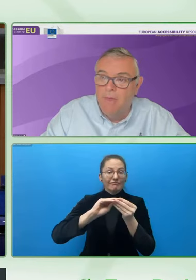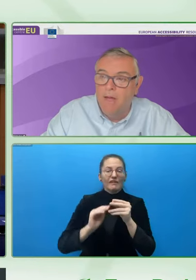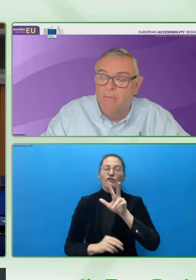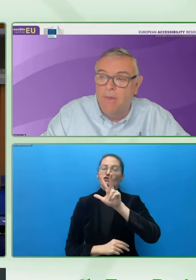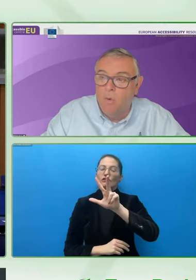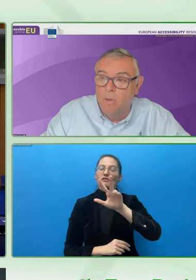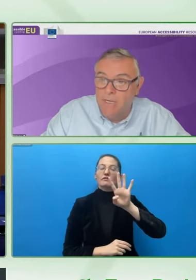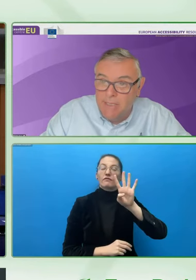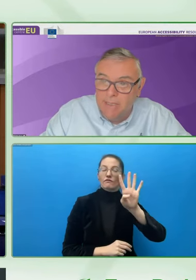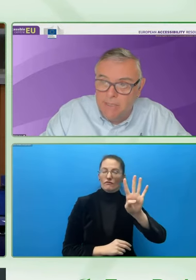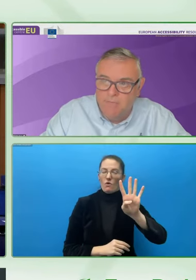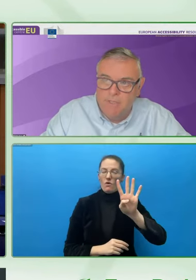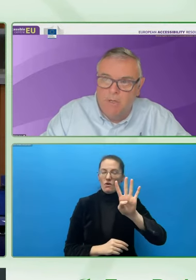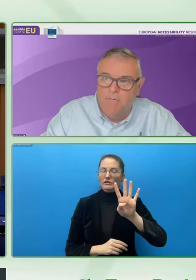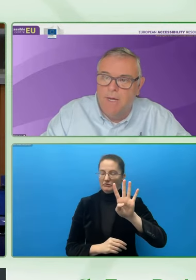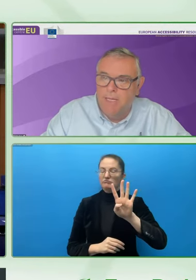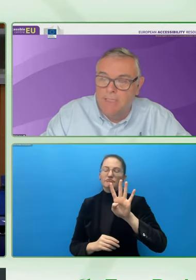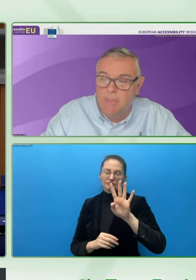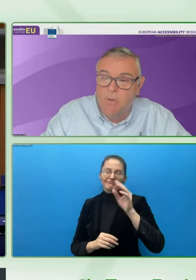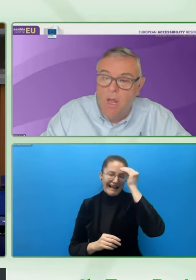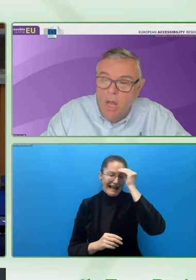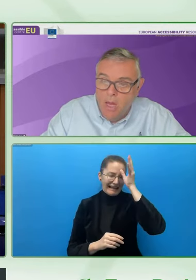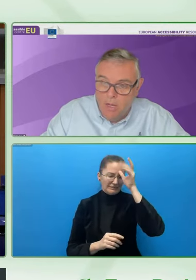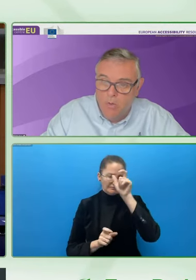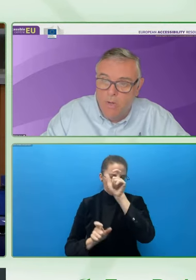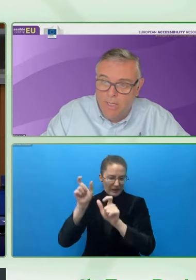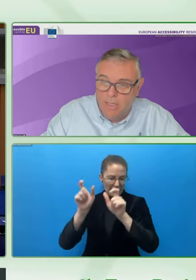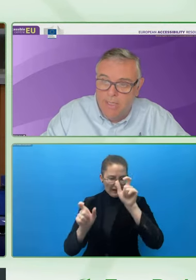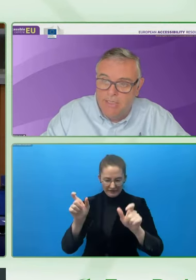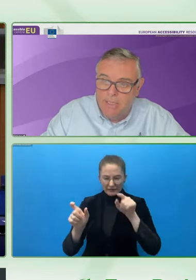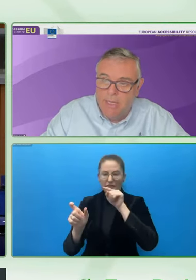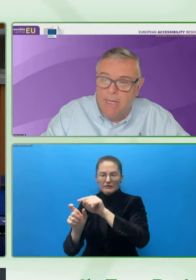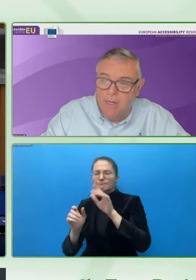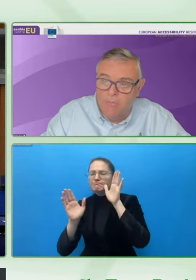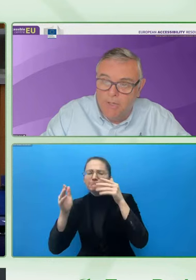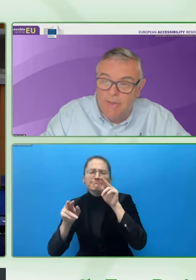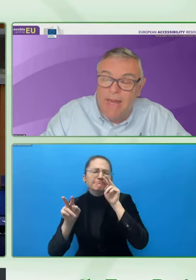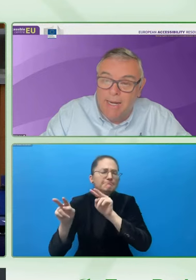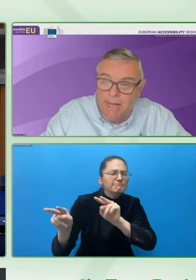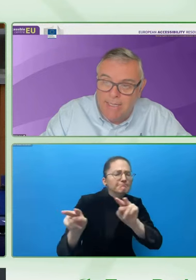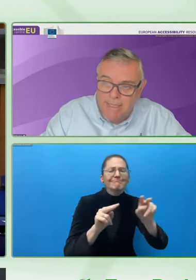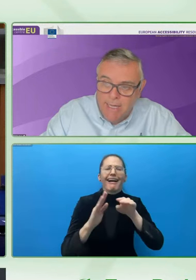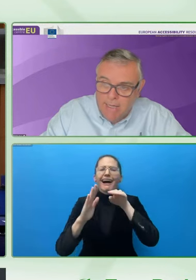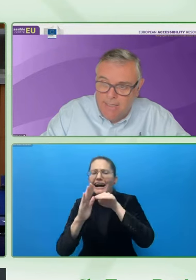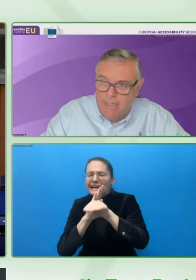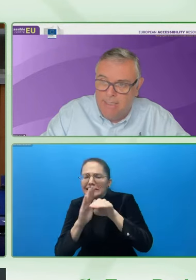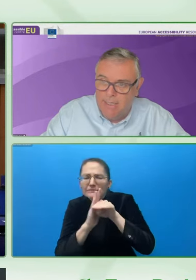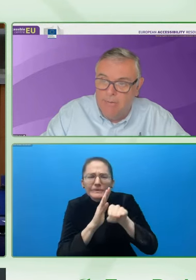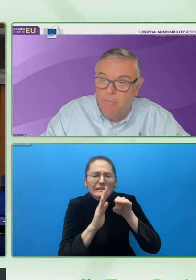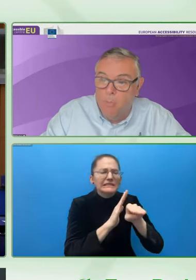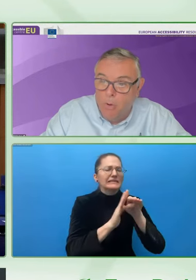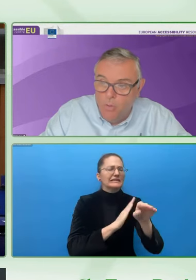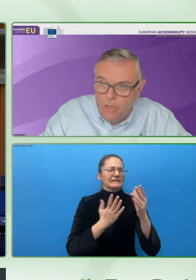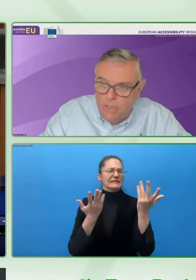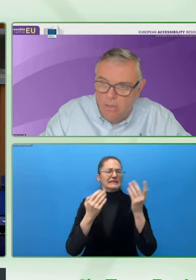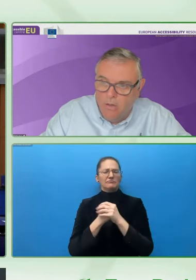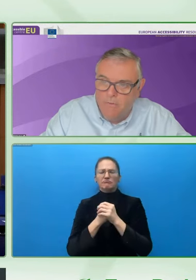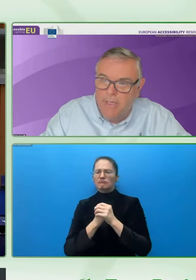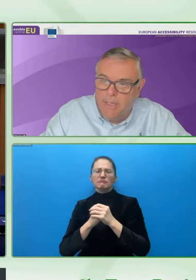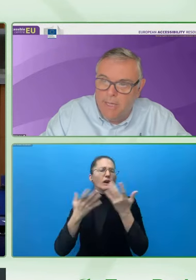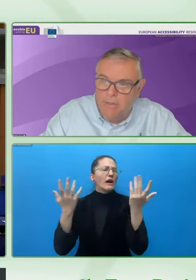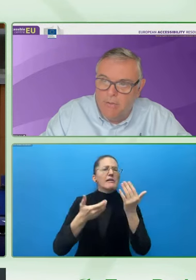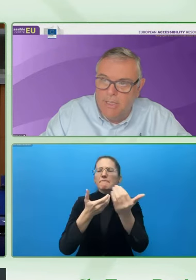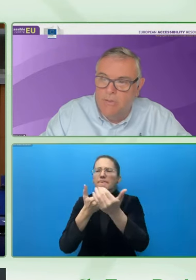members and the representatives of AccessibleEU in each country. They analyze this proposal